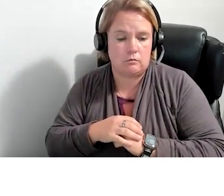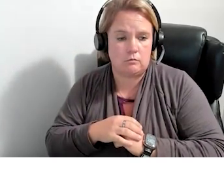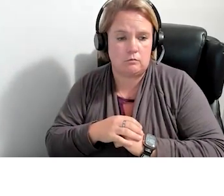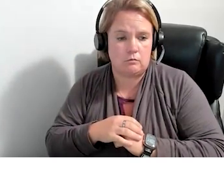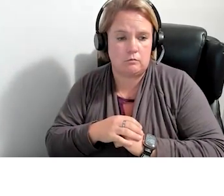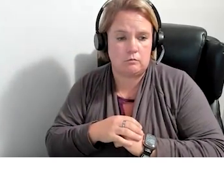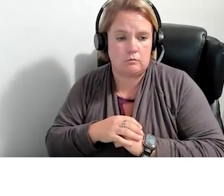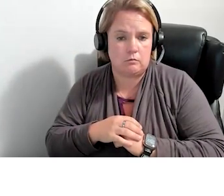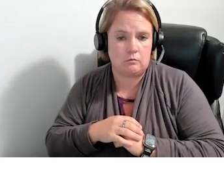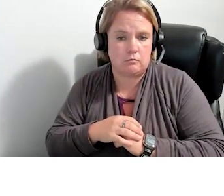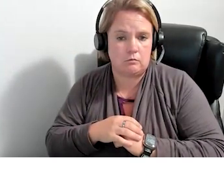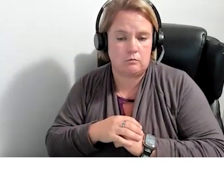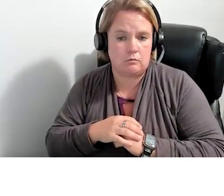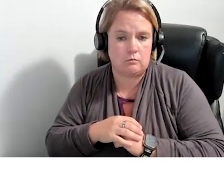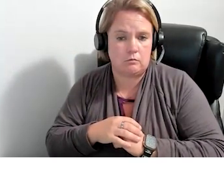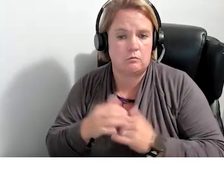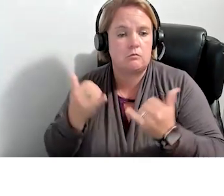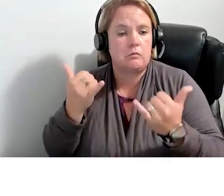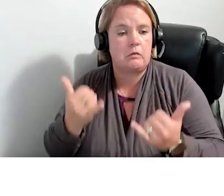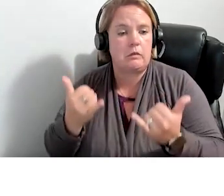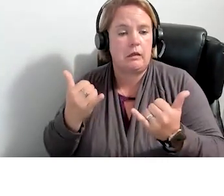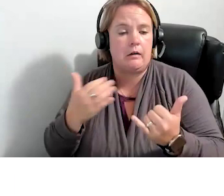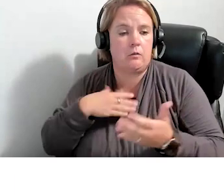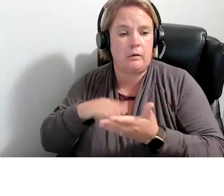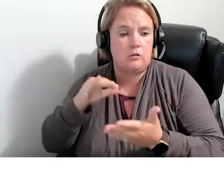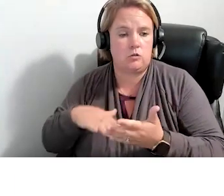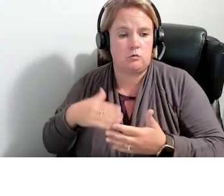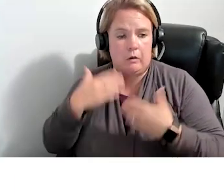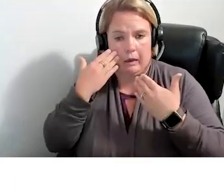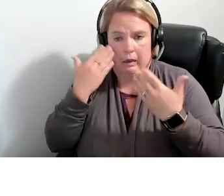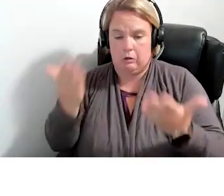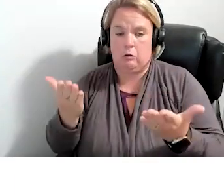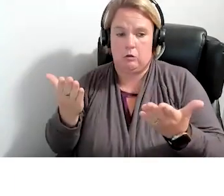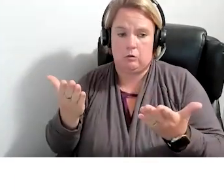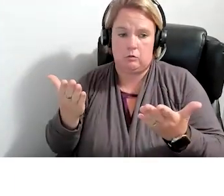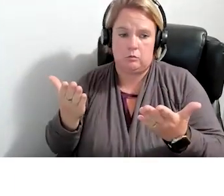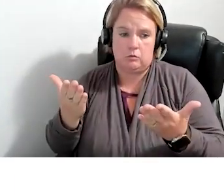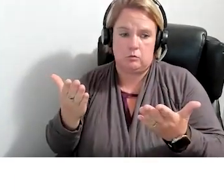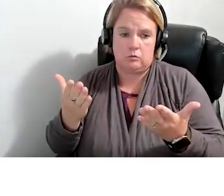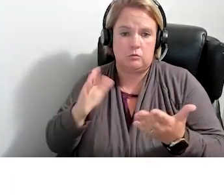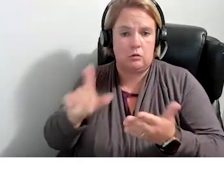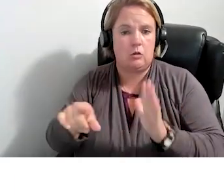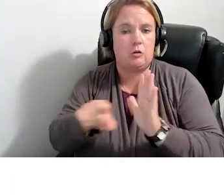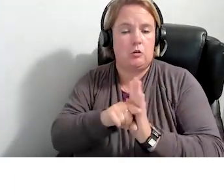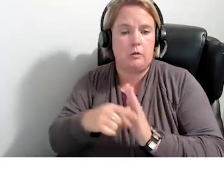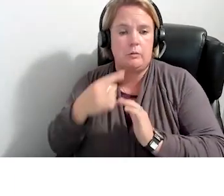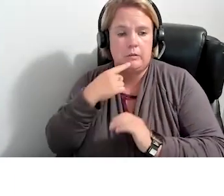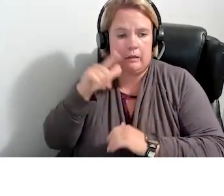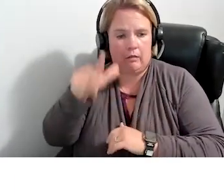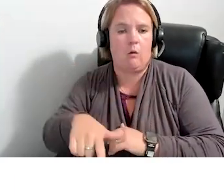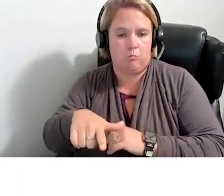So now if my student did this, I don't know, of course their grade on this assignment is going to be very